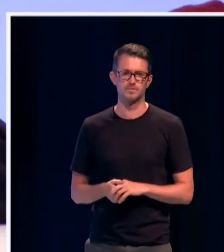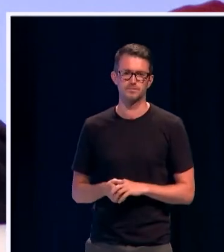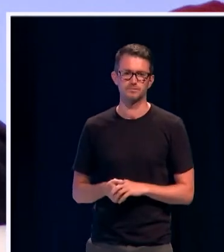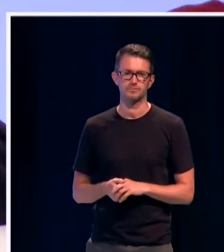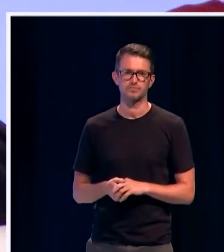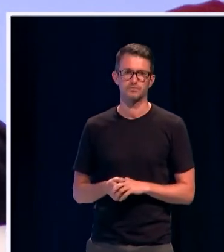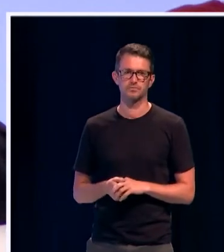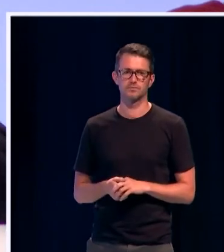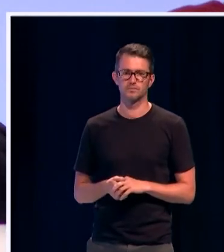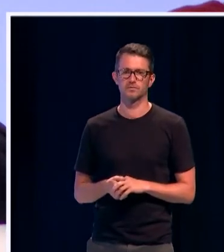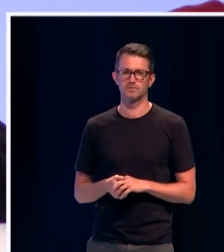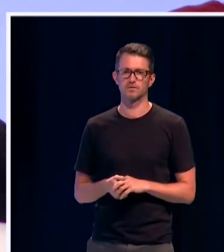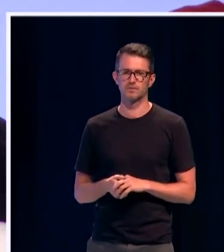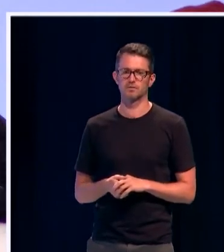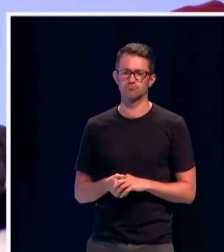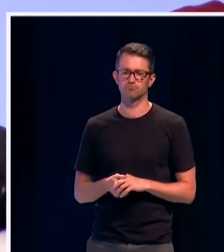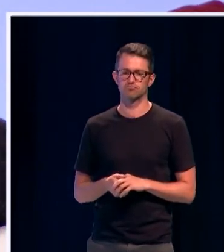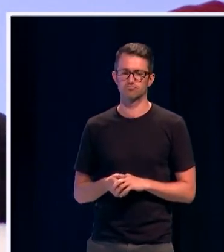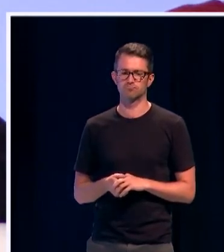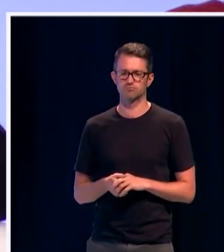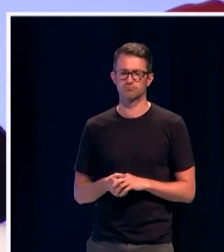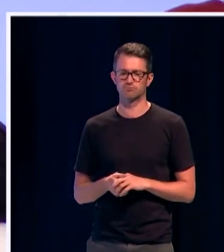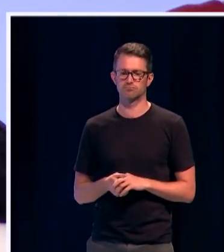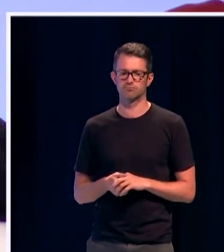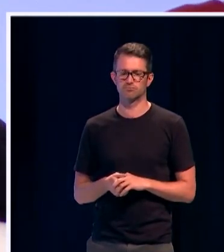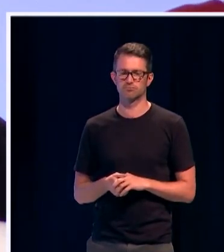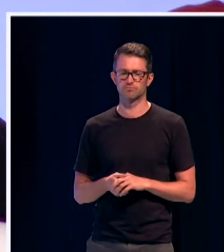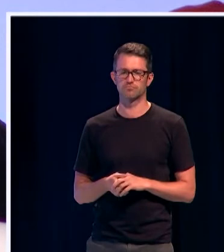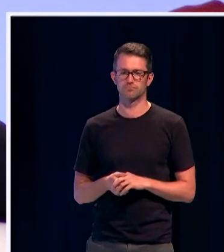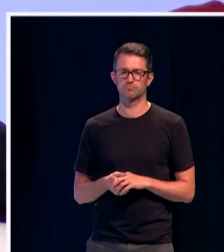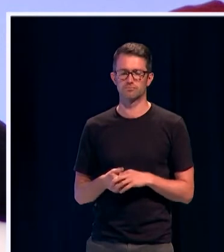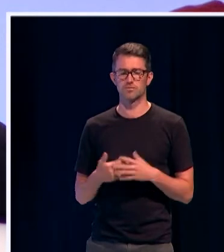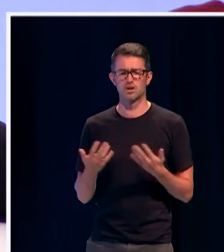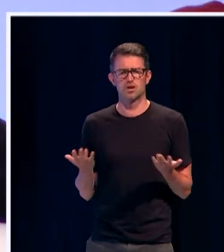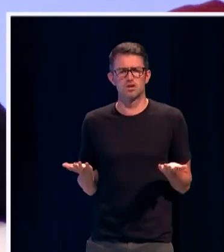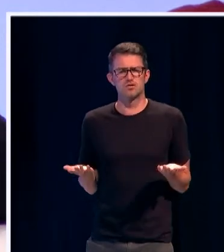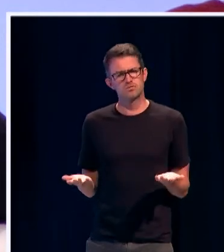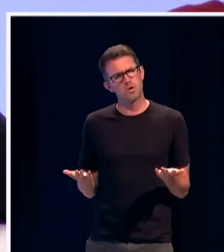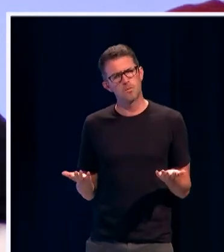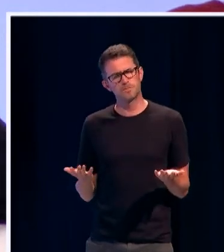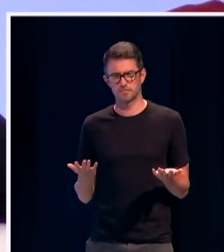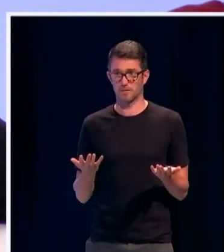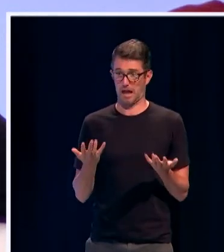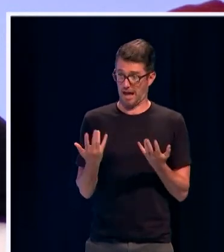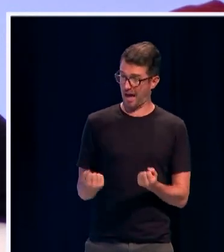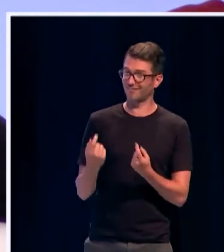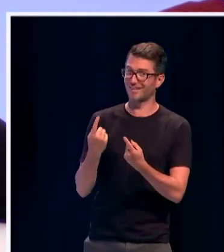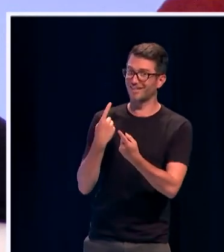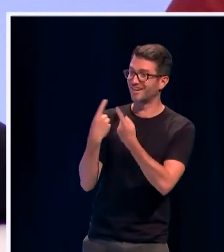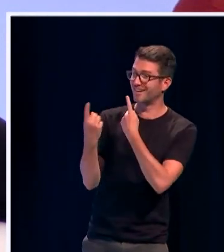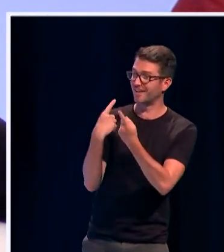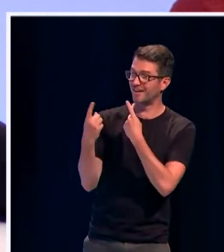a mechanism of dialogue, and you see that you have a specific role as the one that